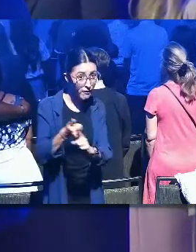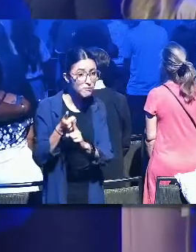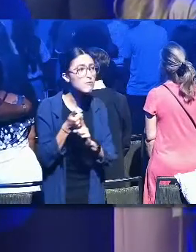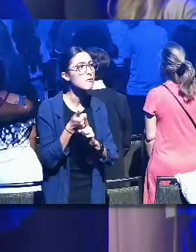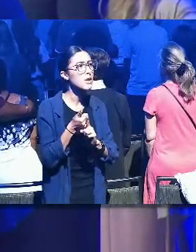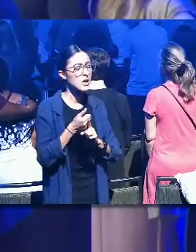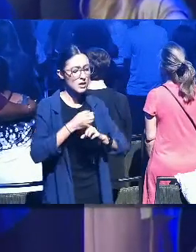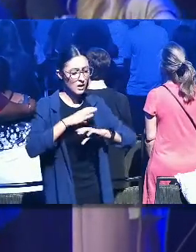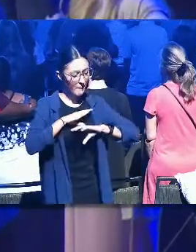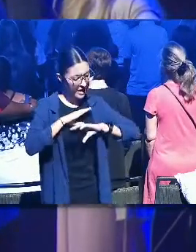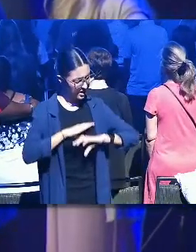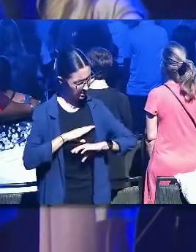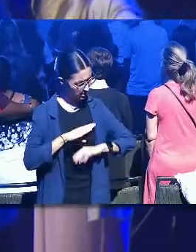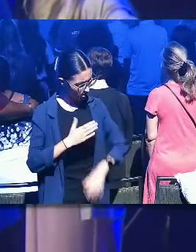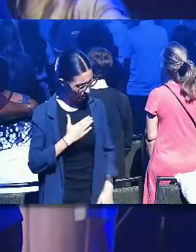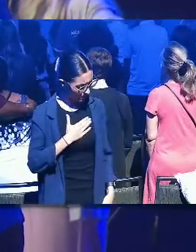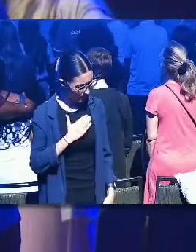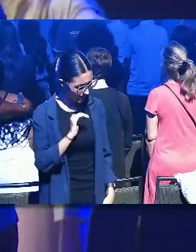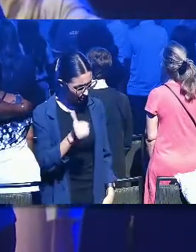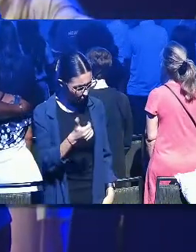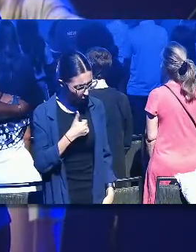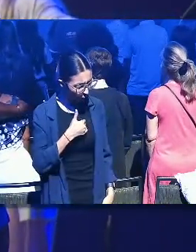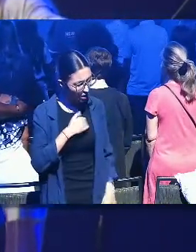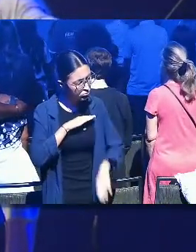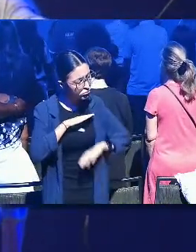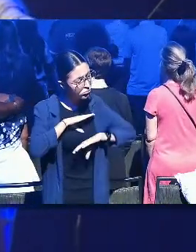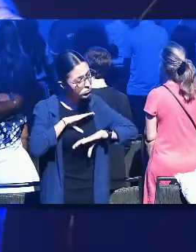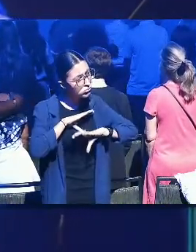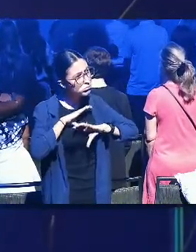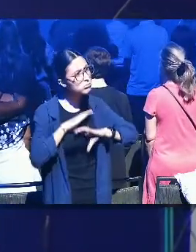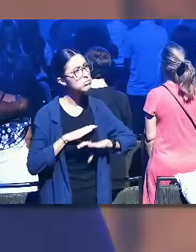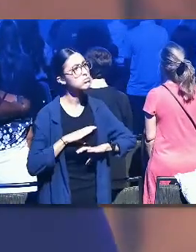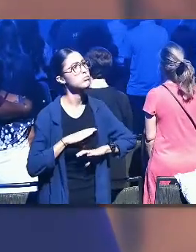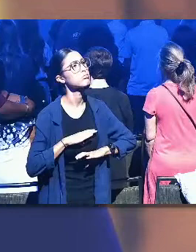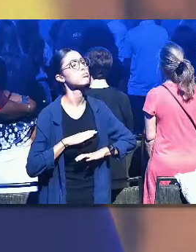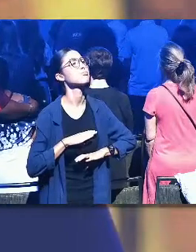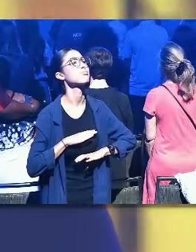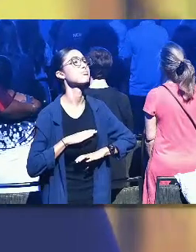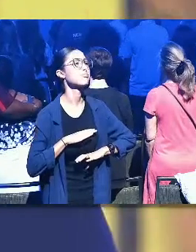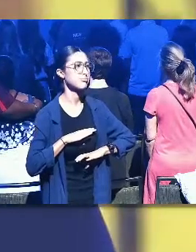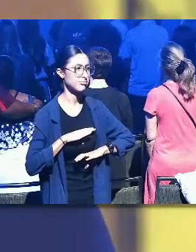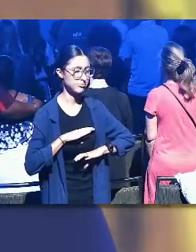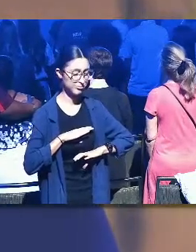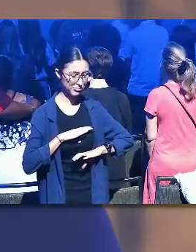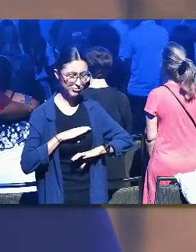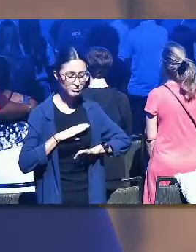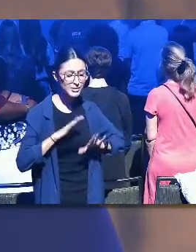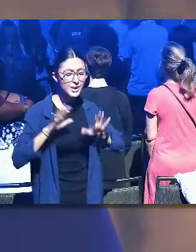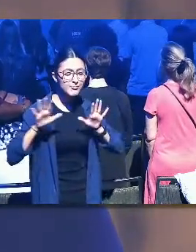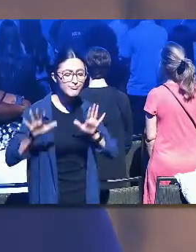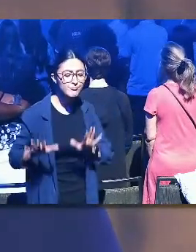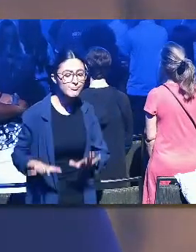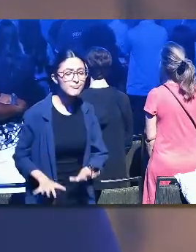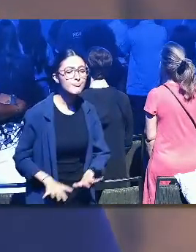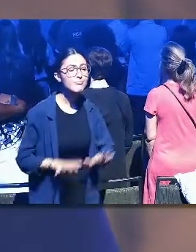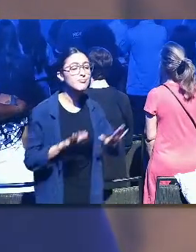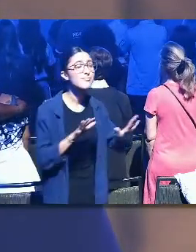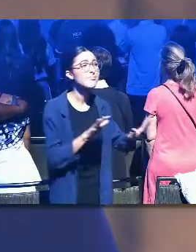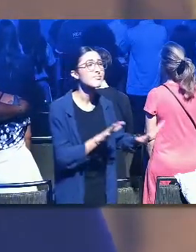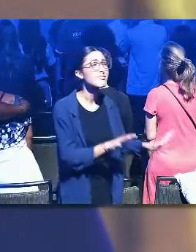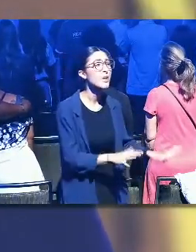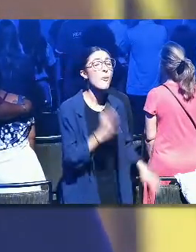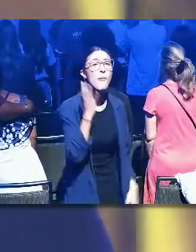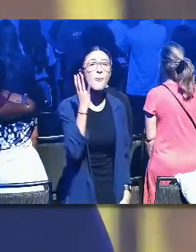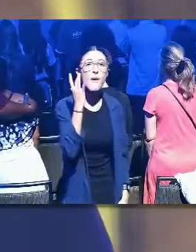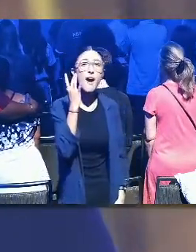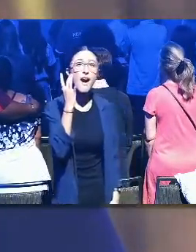still, my soul. Be still and